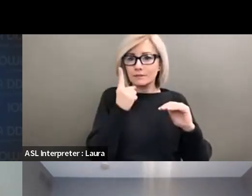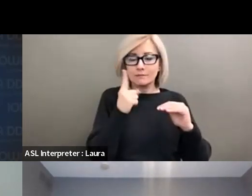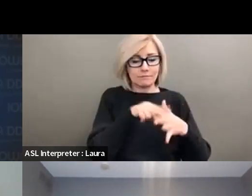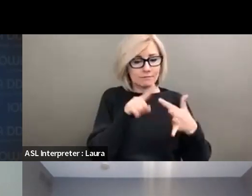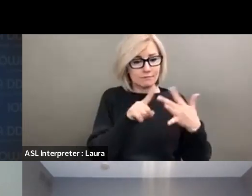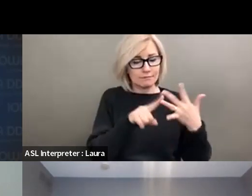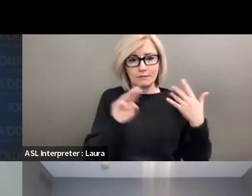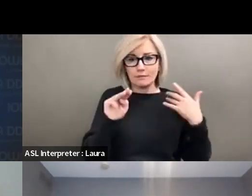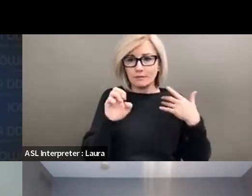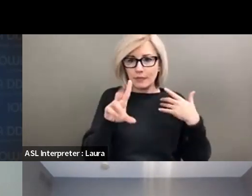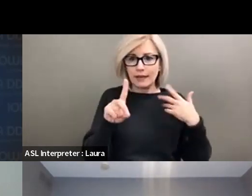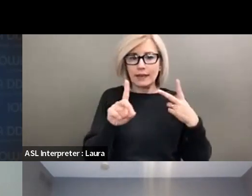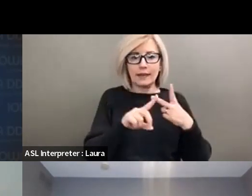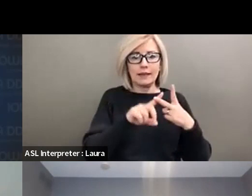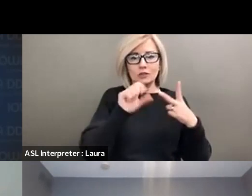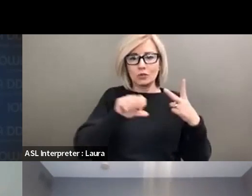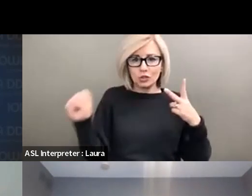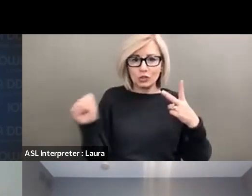about Medicaid, Social Security,